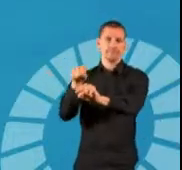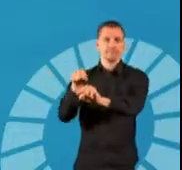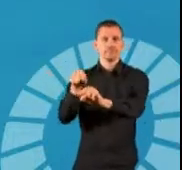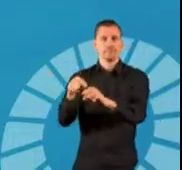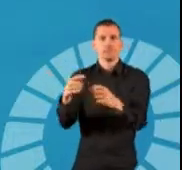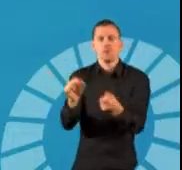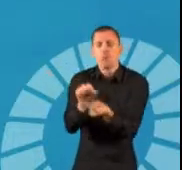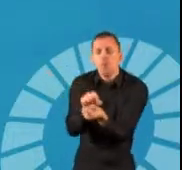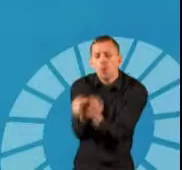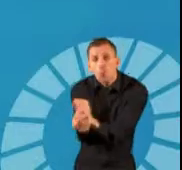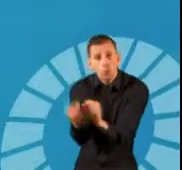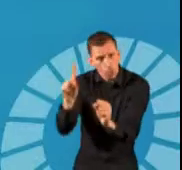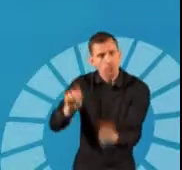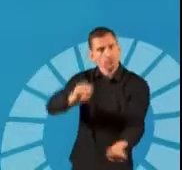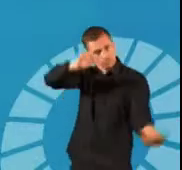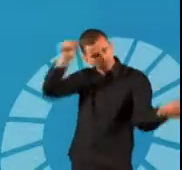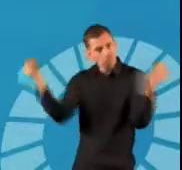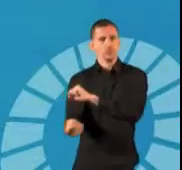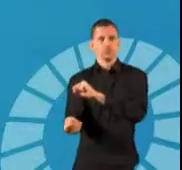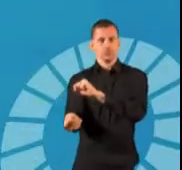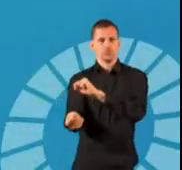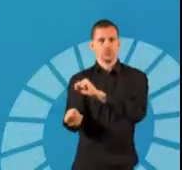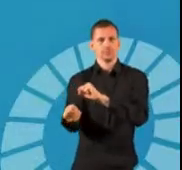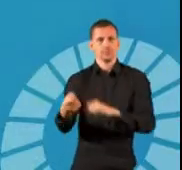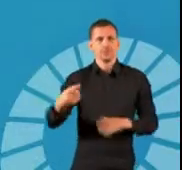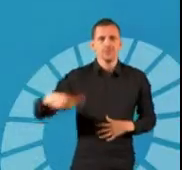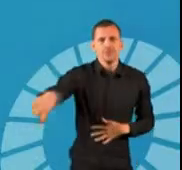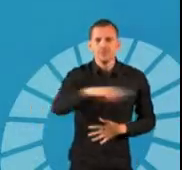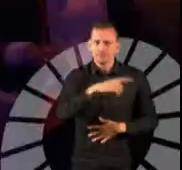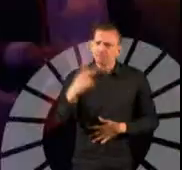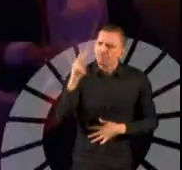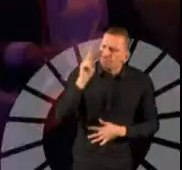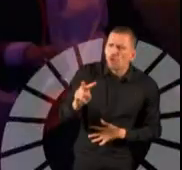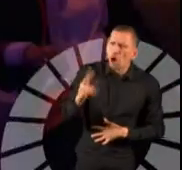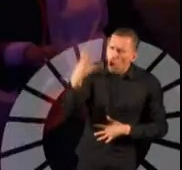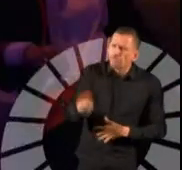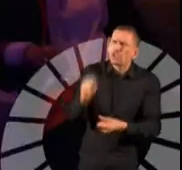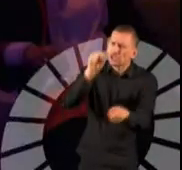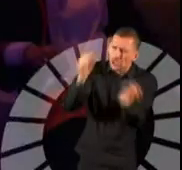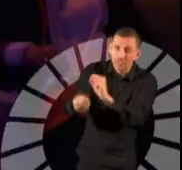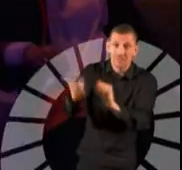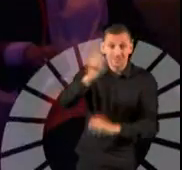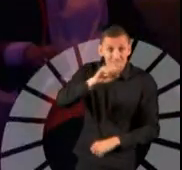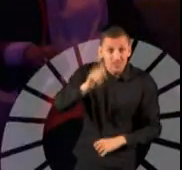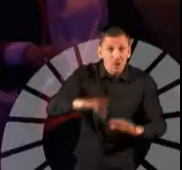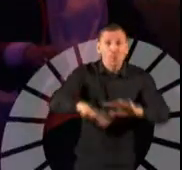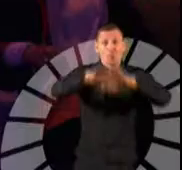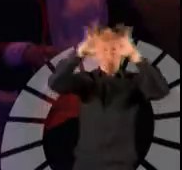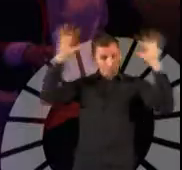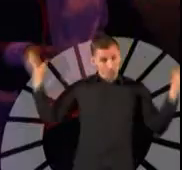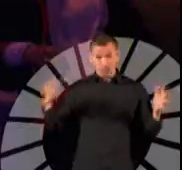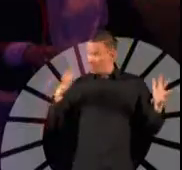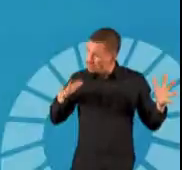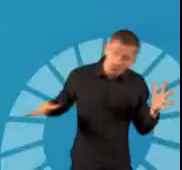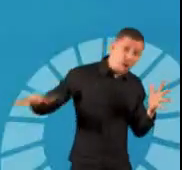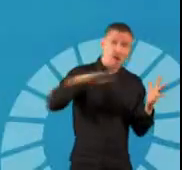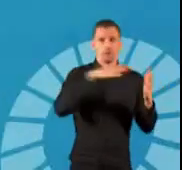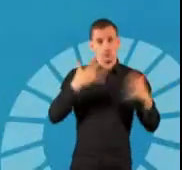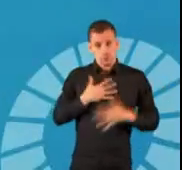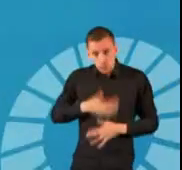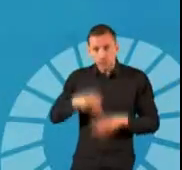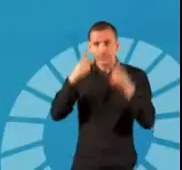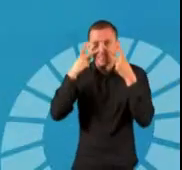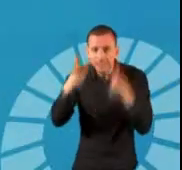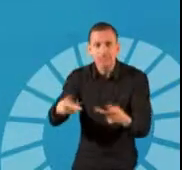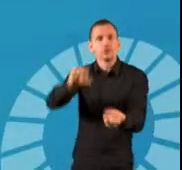those participating in the forum virtually, but even those who have no idea about the GEF. We want women and girls and